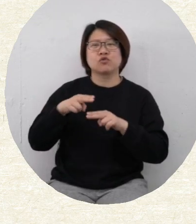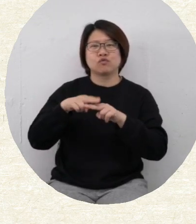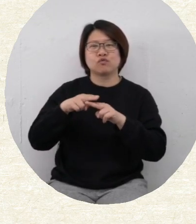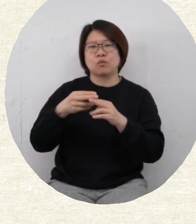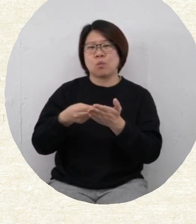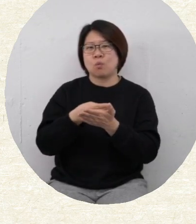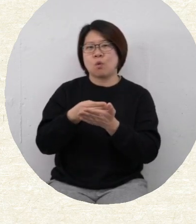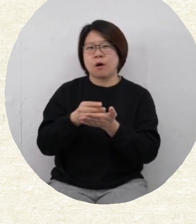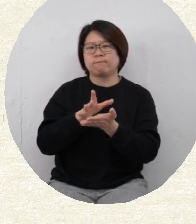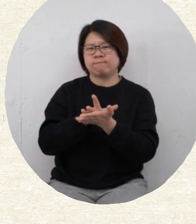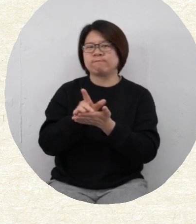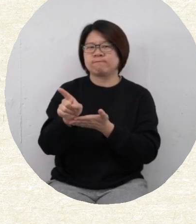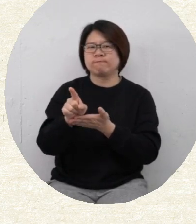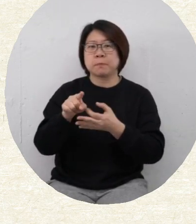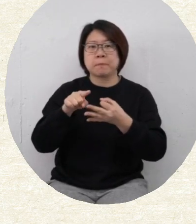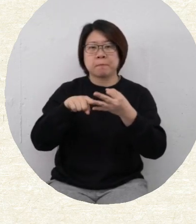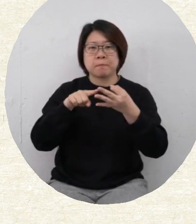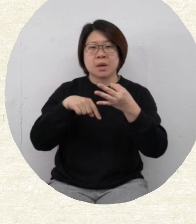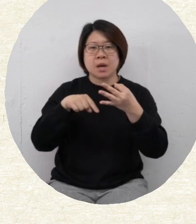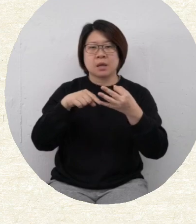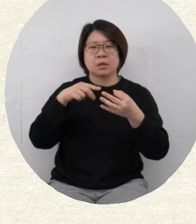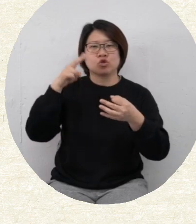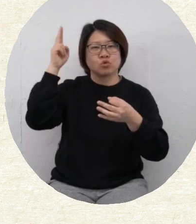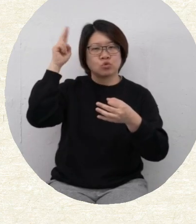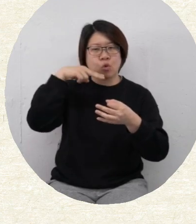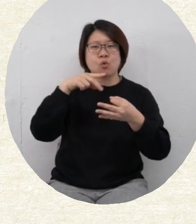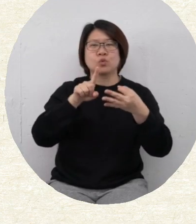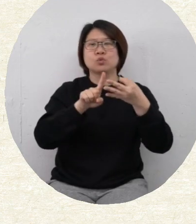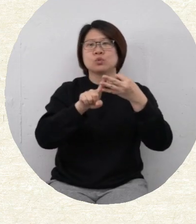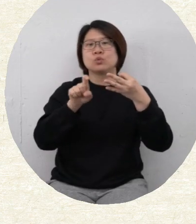your screen now and see how you think about it.